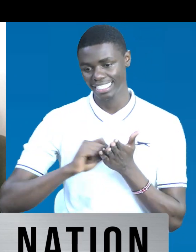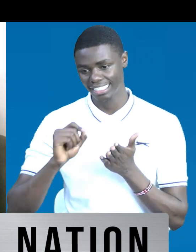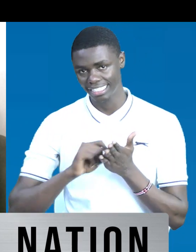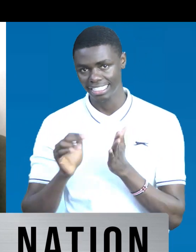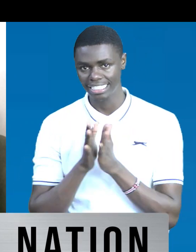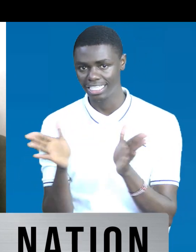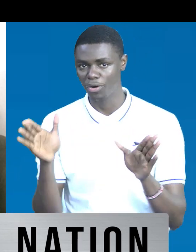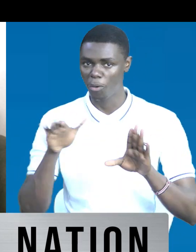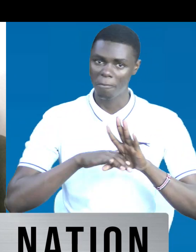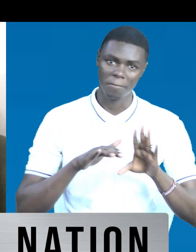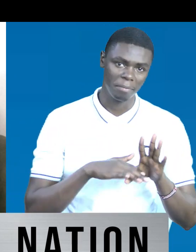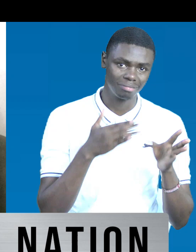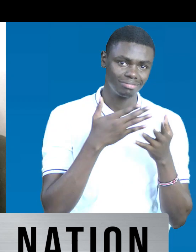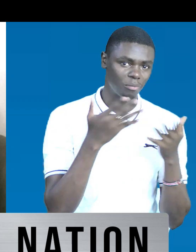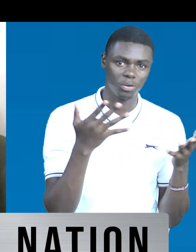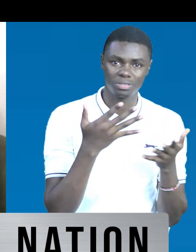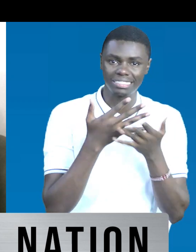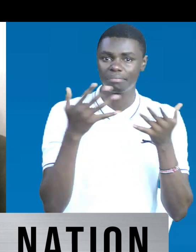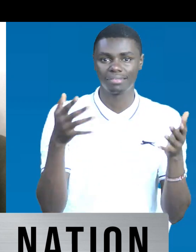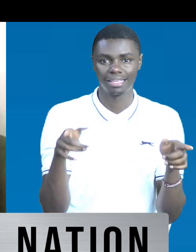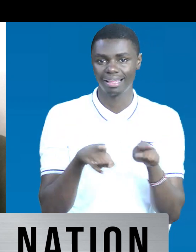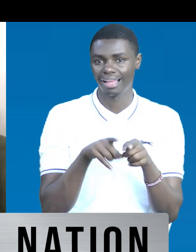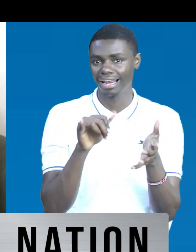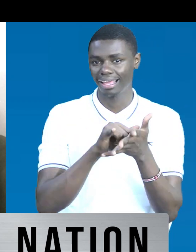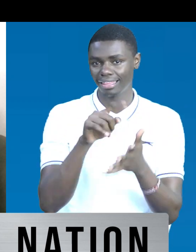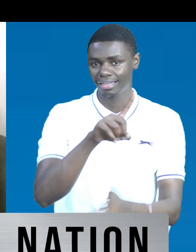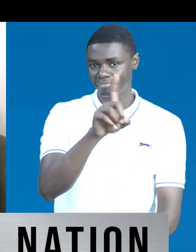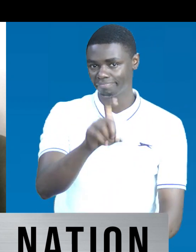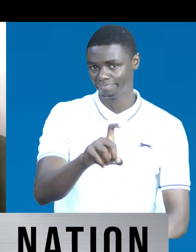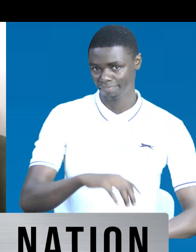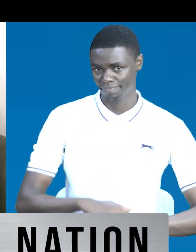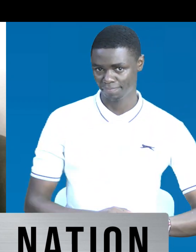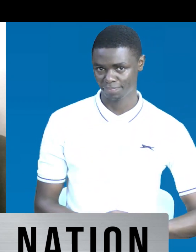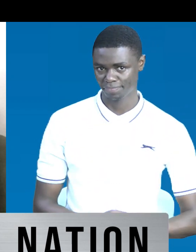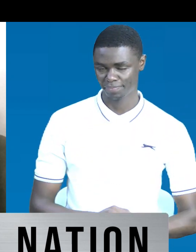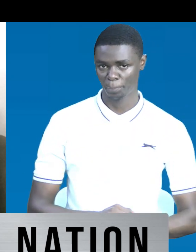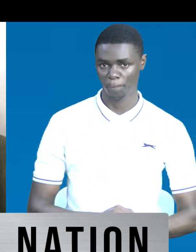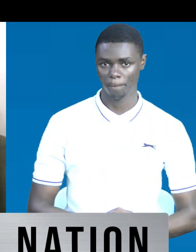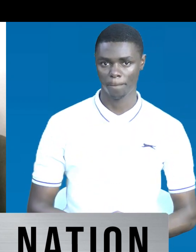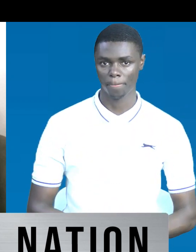General, member somewhere or something like that? I'm